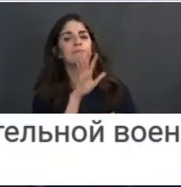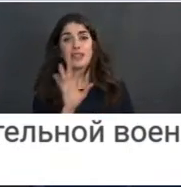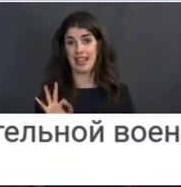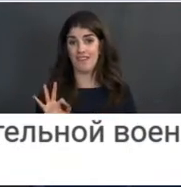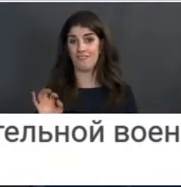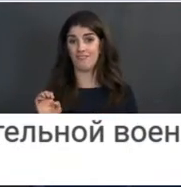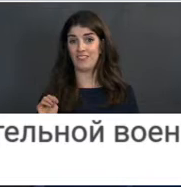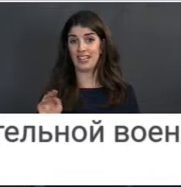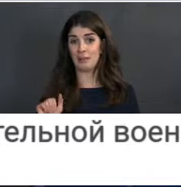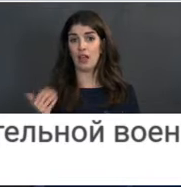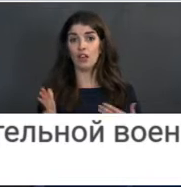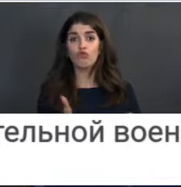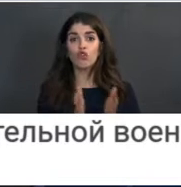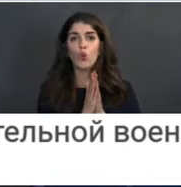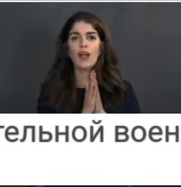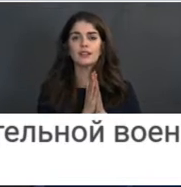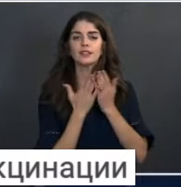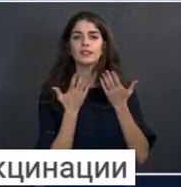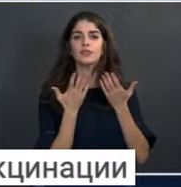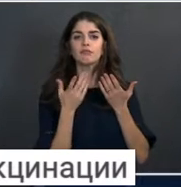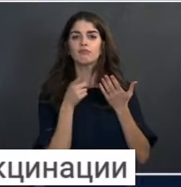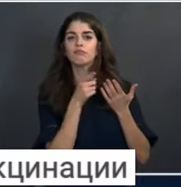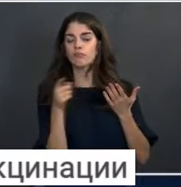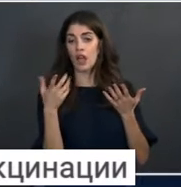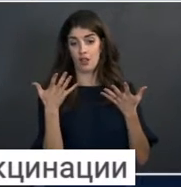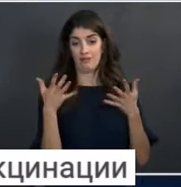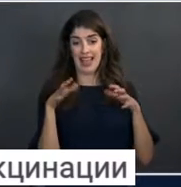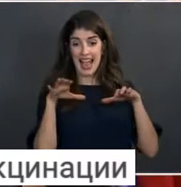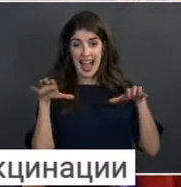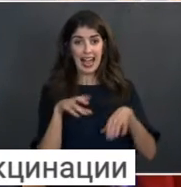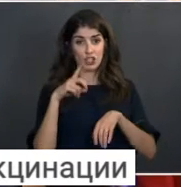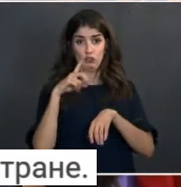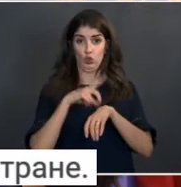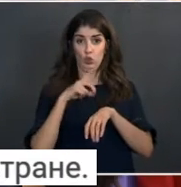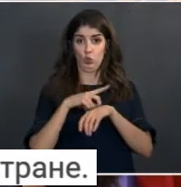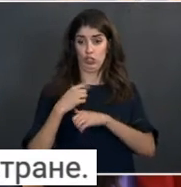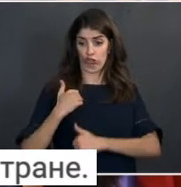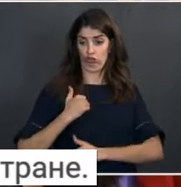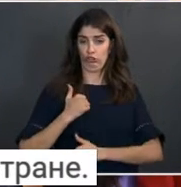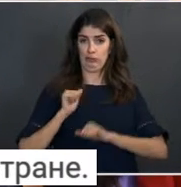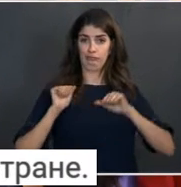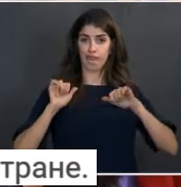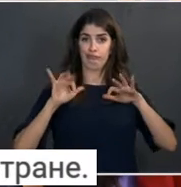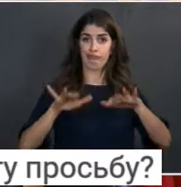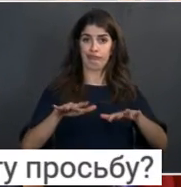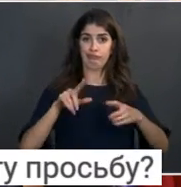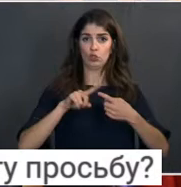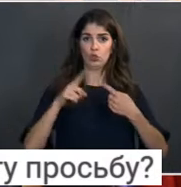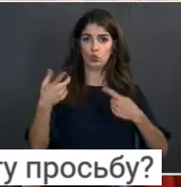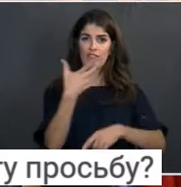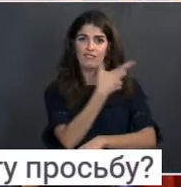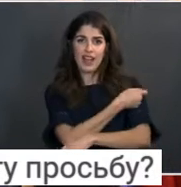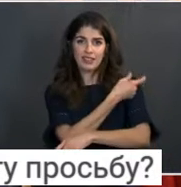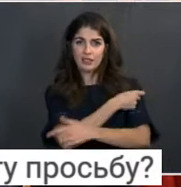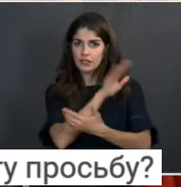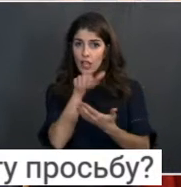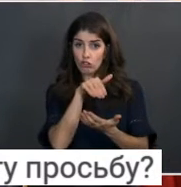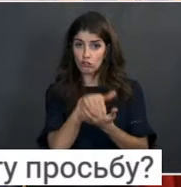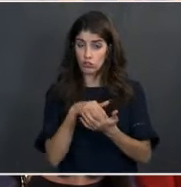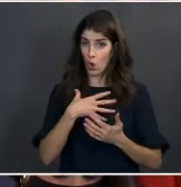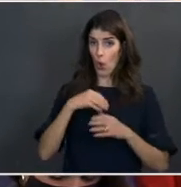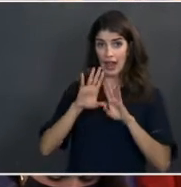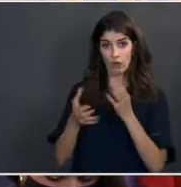has requested active duty troops be used at vaccination centers when they get stood up across the country. Does the White House support that